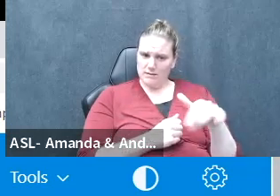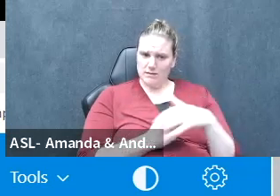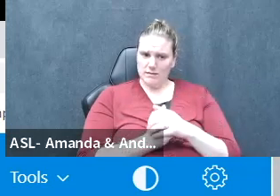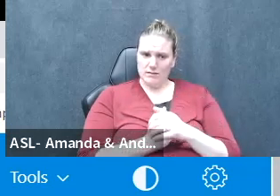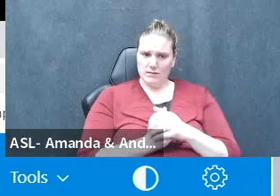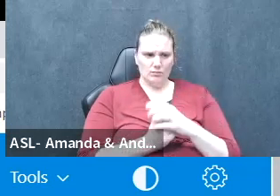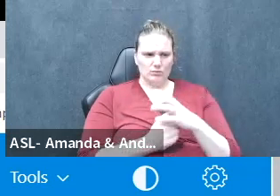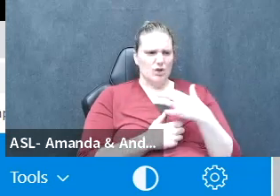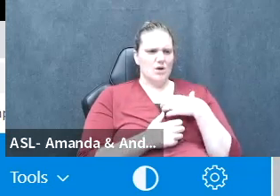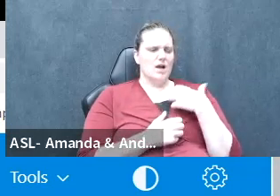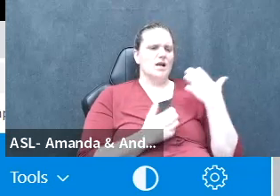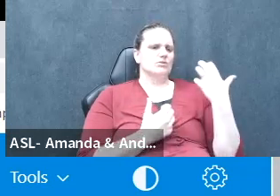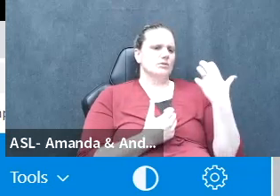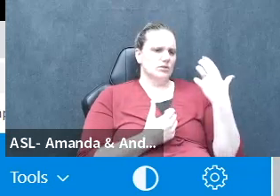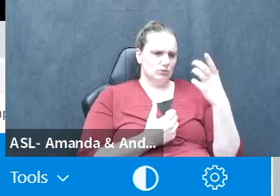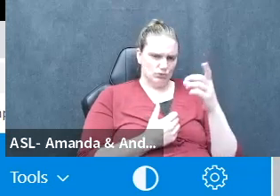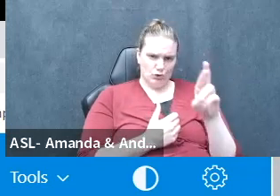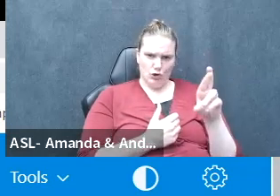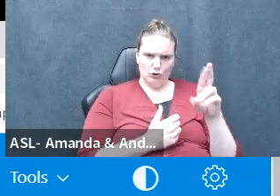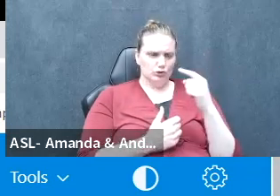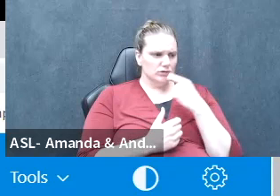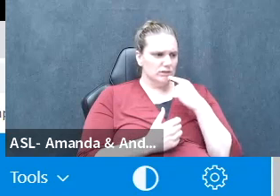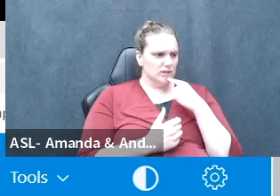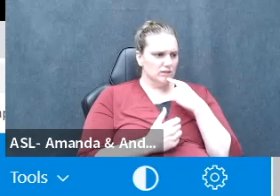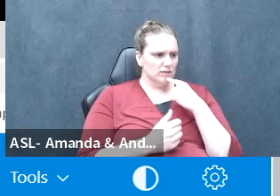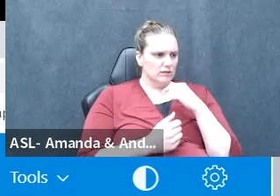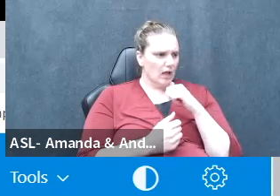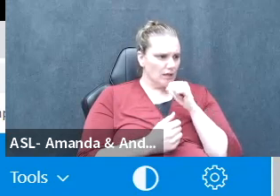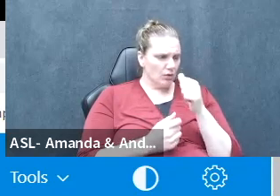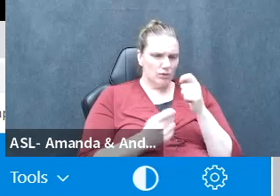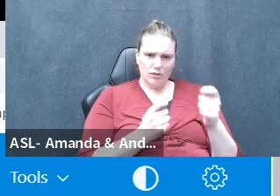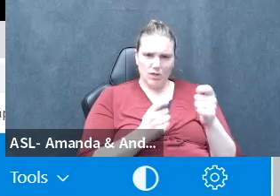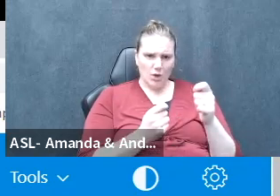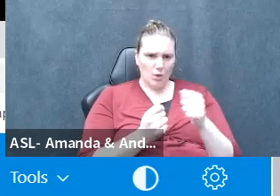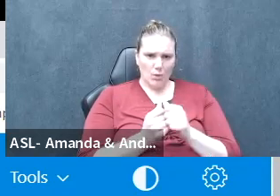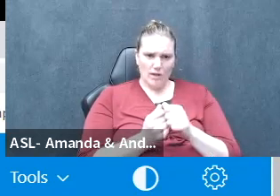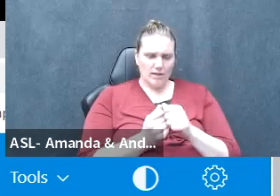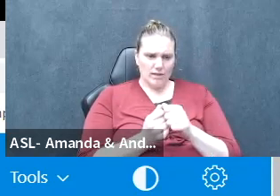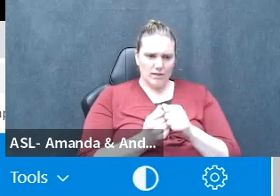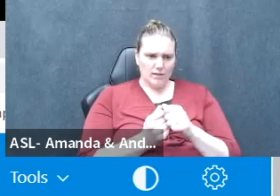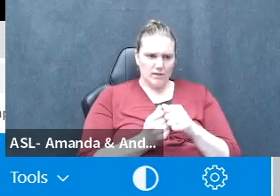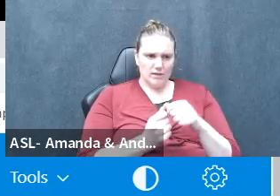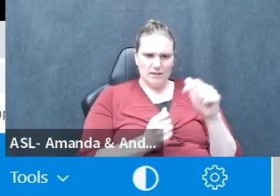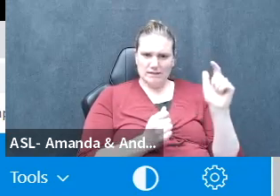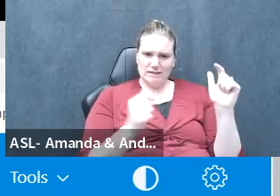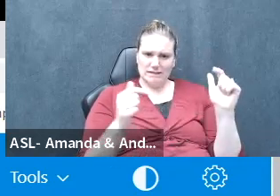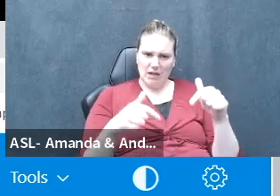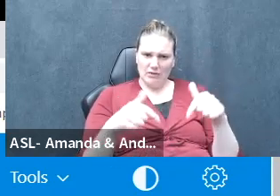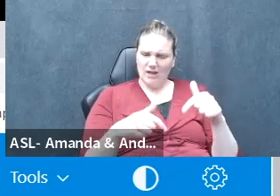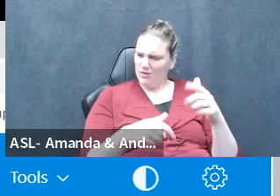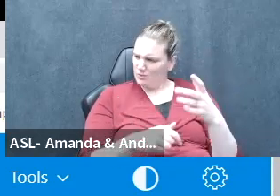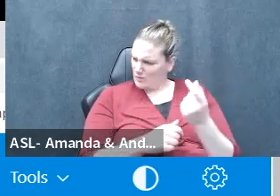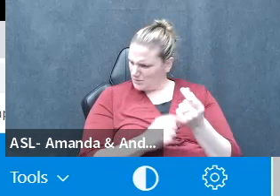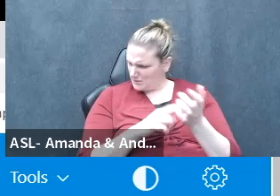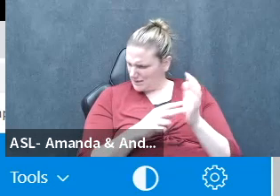so angry. And then the doctor was like, I don't deal with like down there. And I'm like, what do you mean